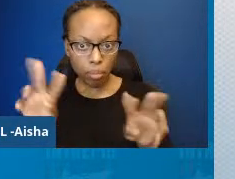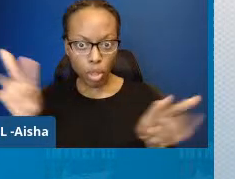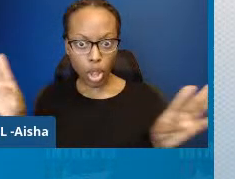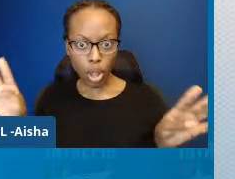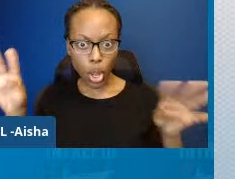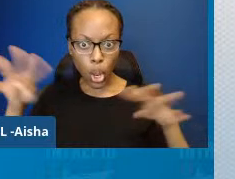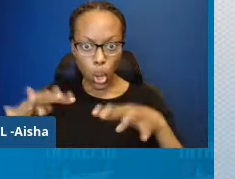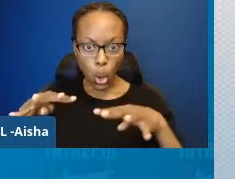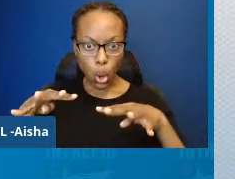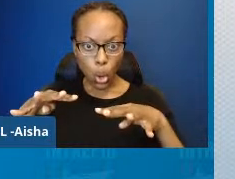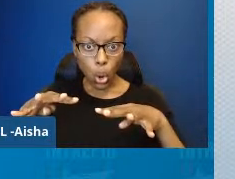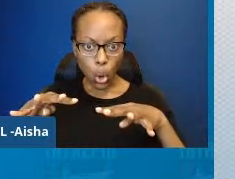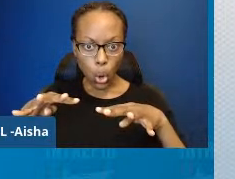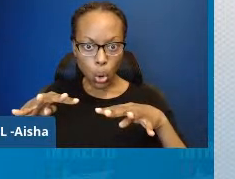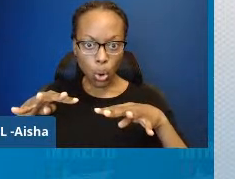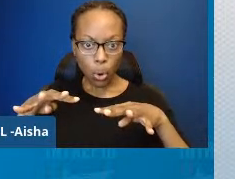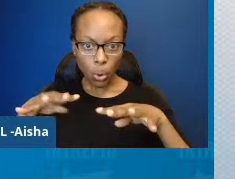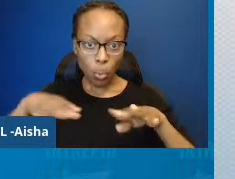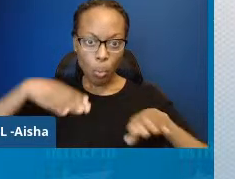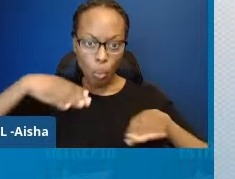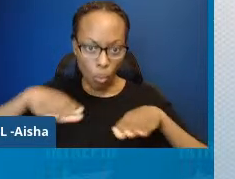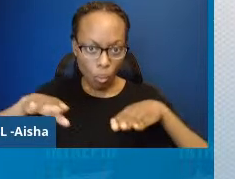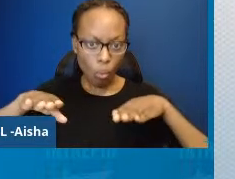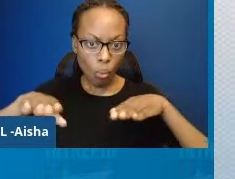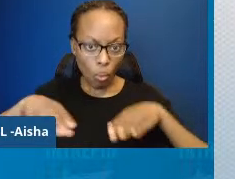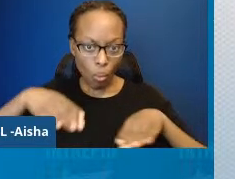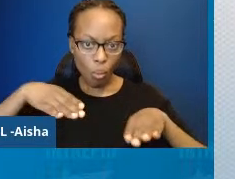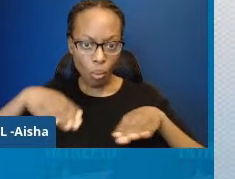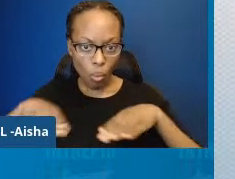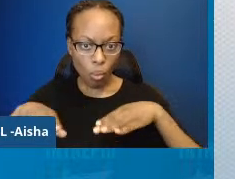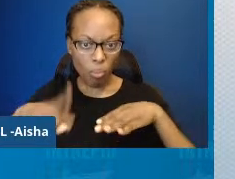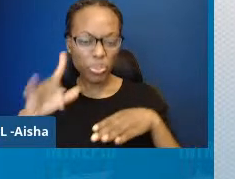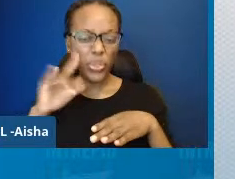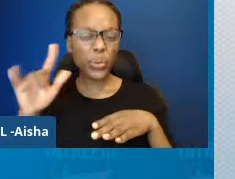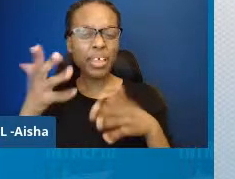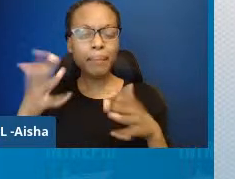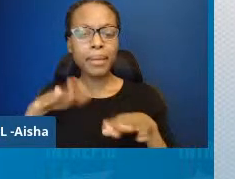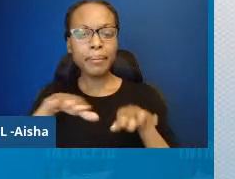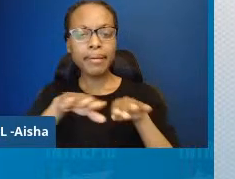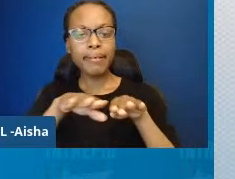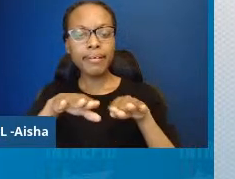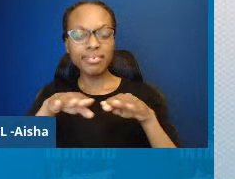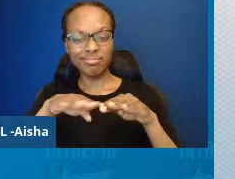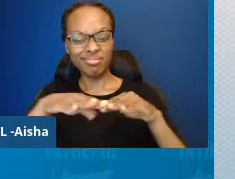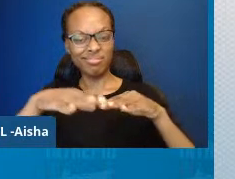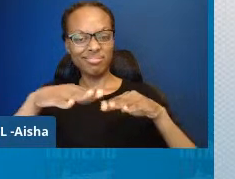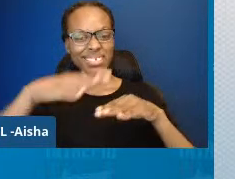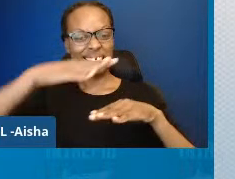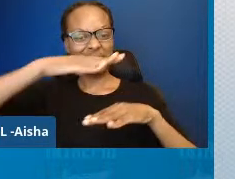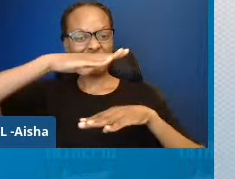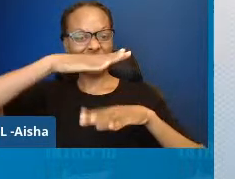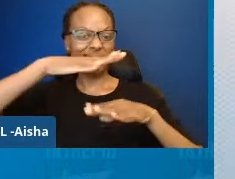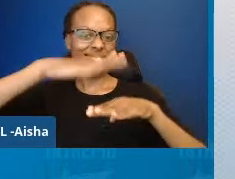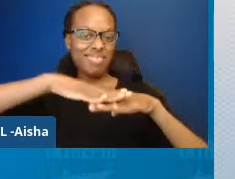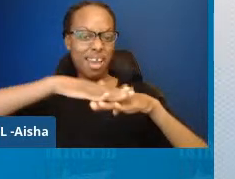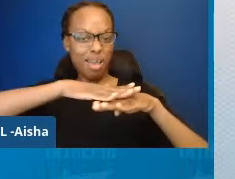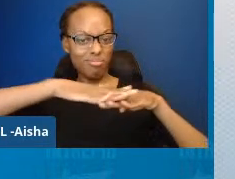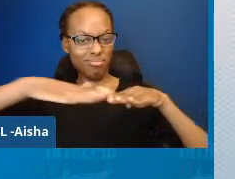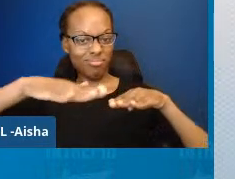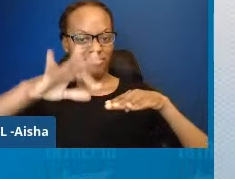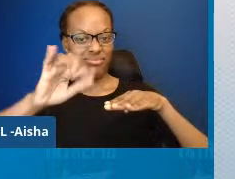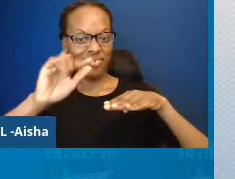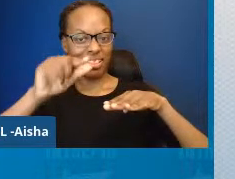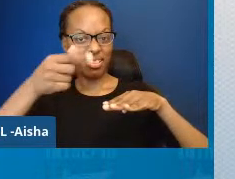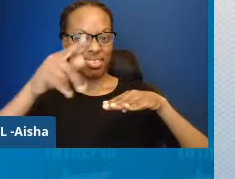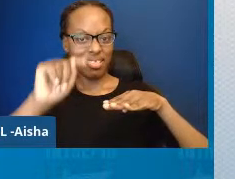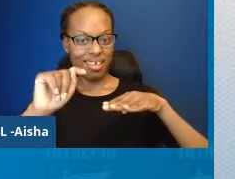focused on walking. And this looks like it's the flight deck because it looks like there's water back here. They seem to be